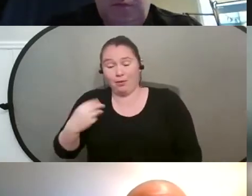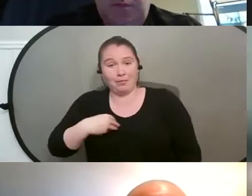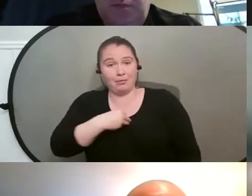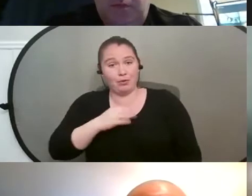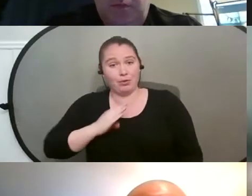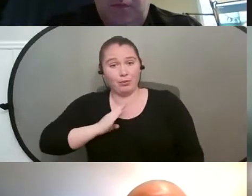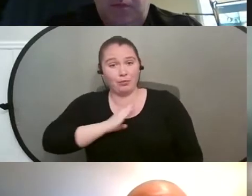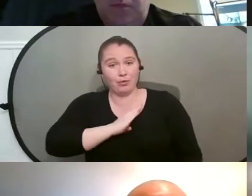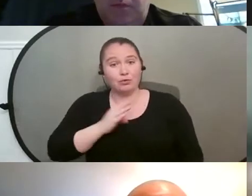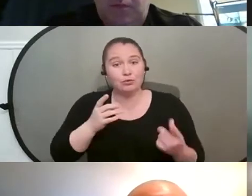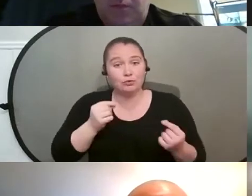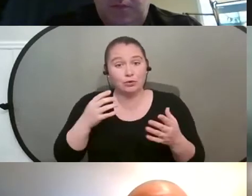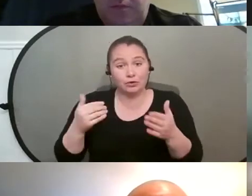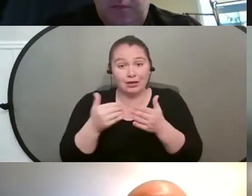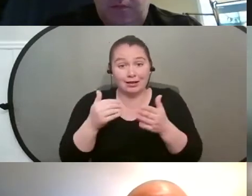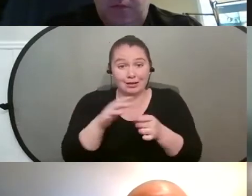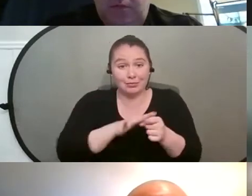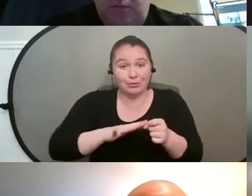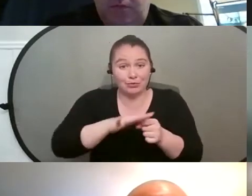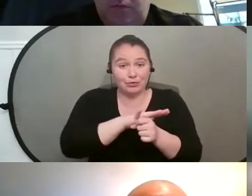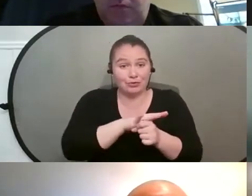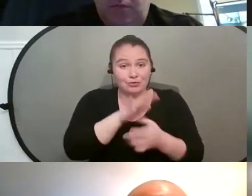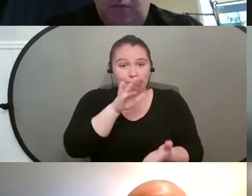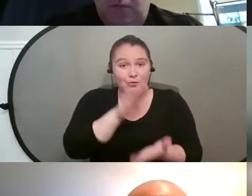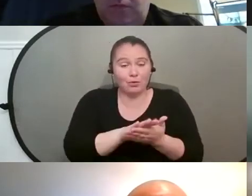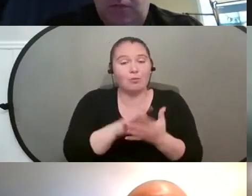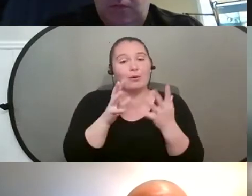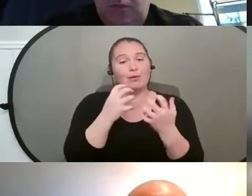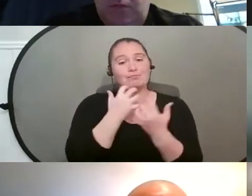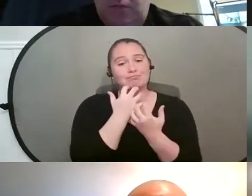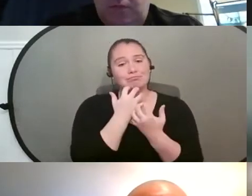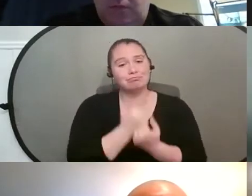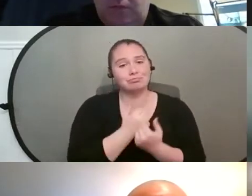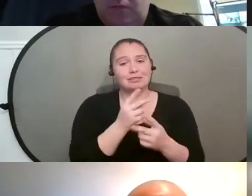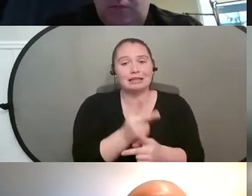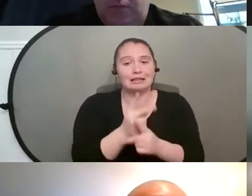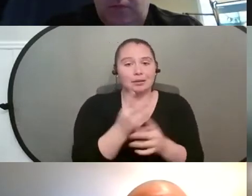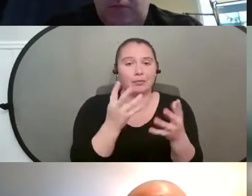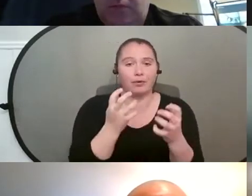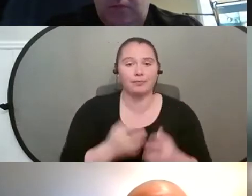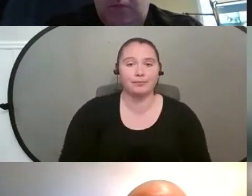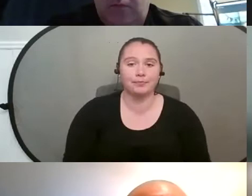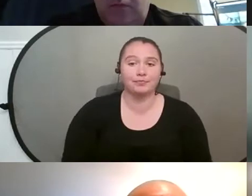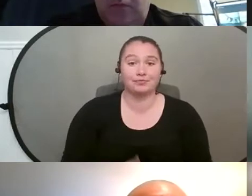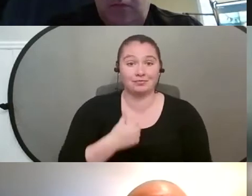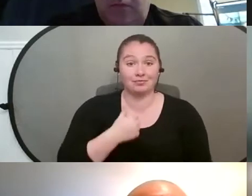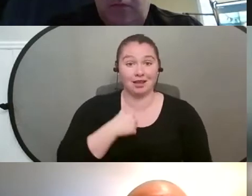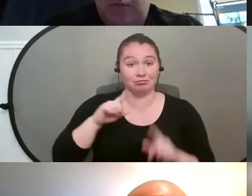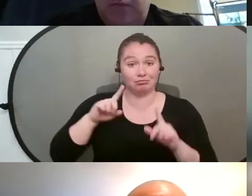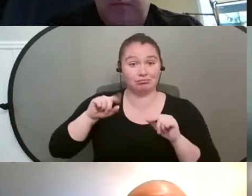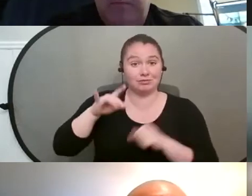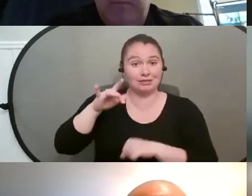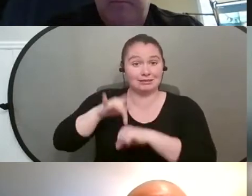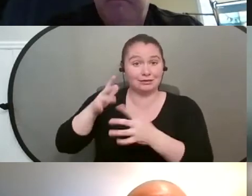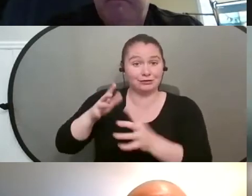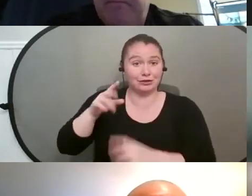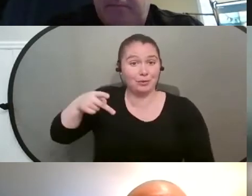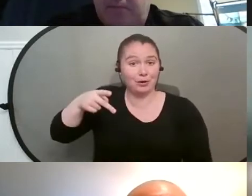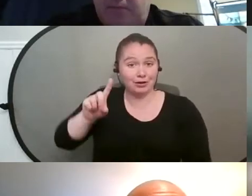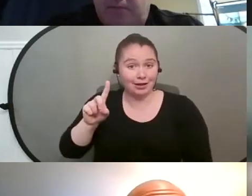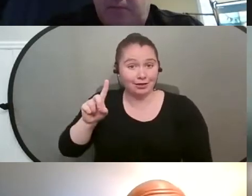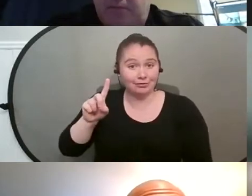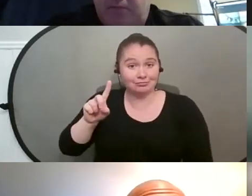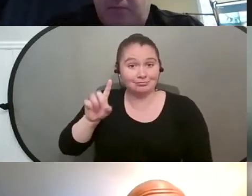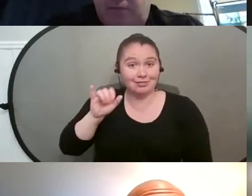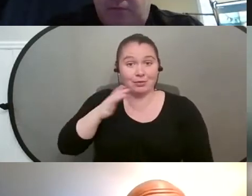in neighborhood schools. We all believe and love our neighborhood schools. I went to Parkdale, which was my